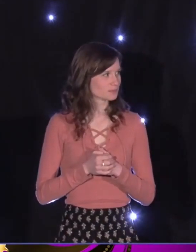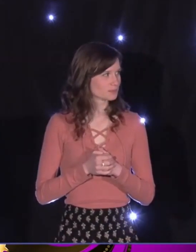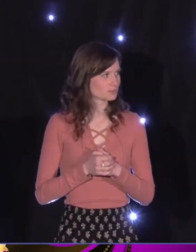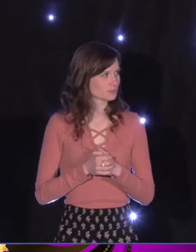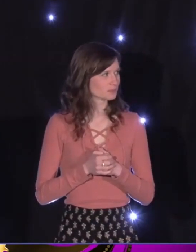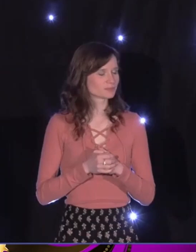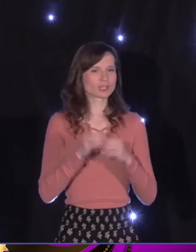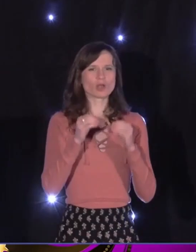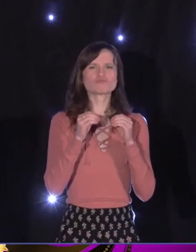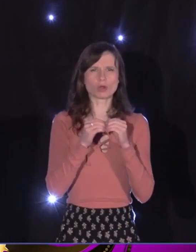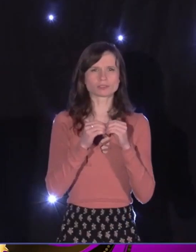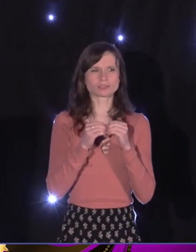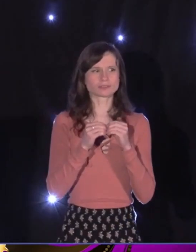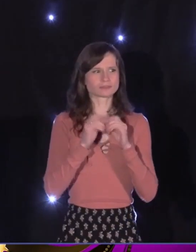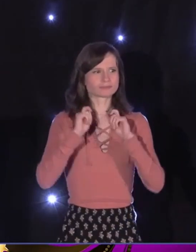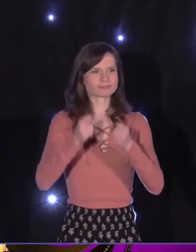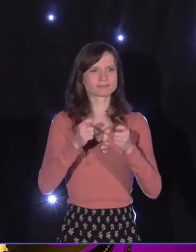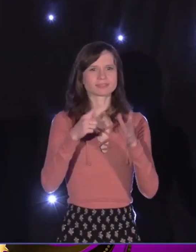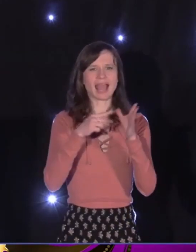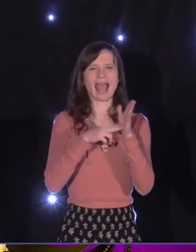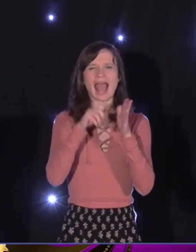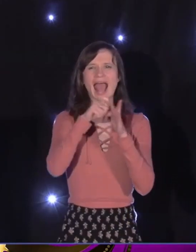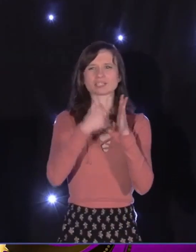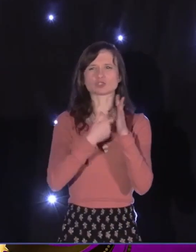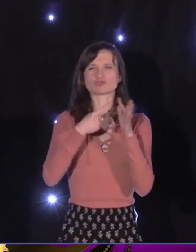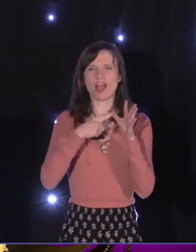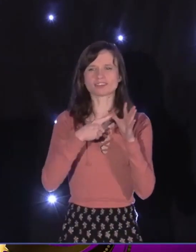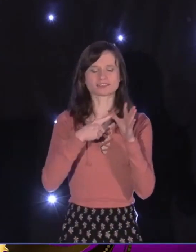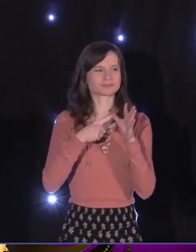So the bronze one goes to Andrea.